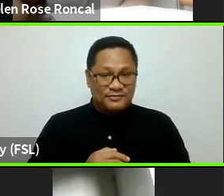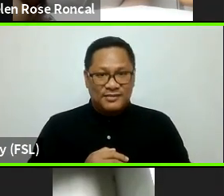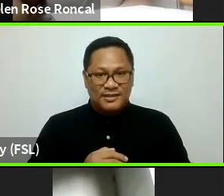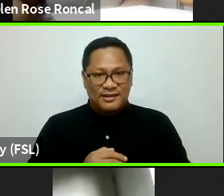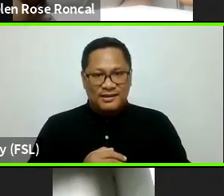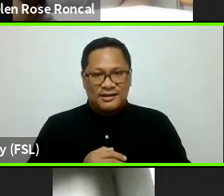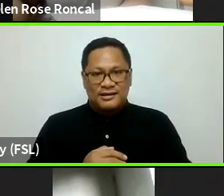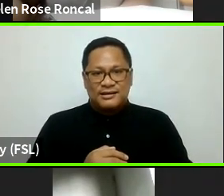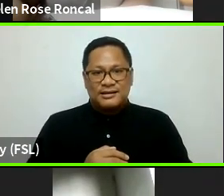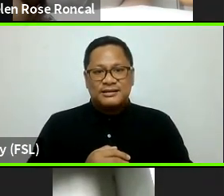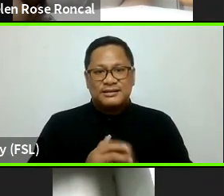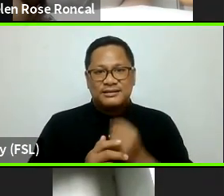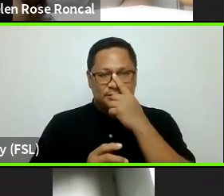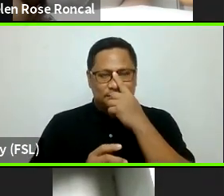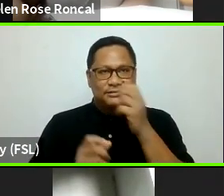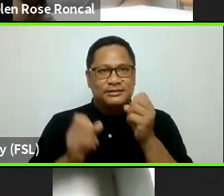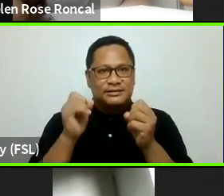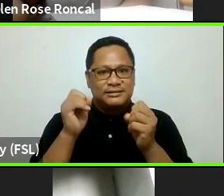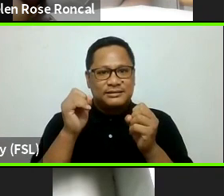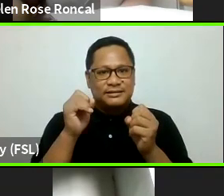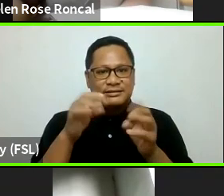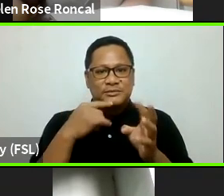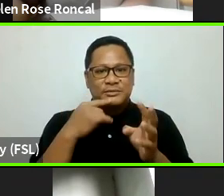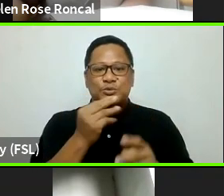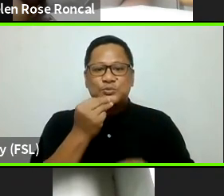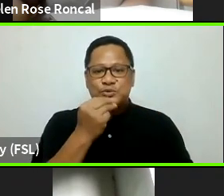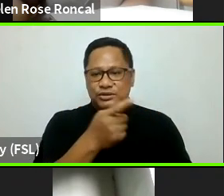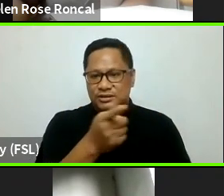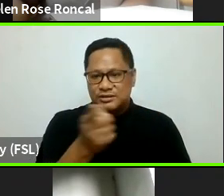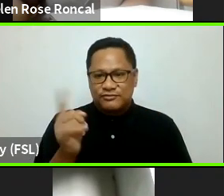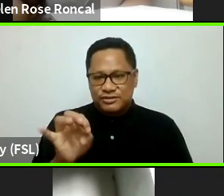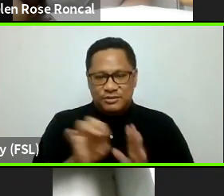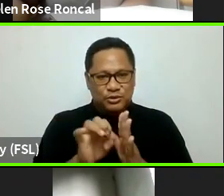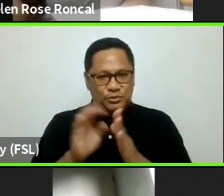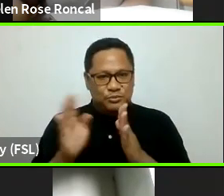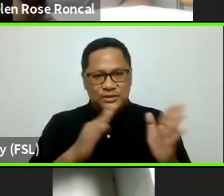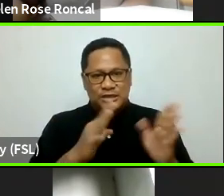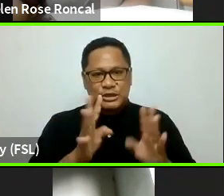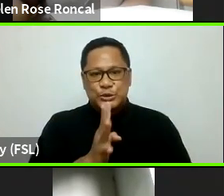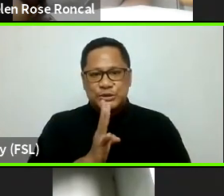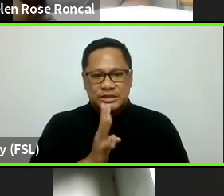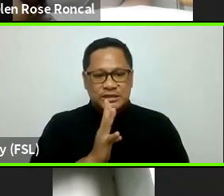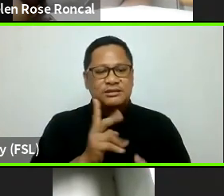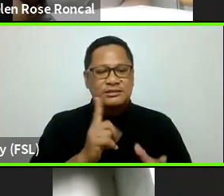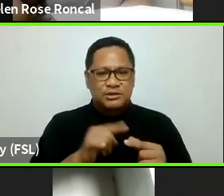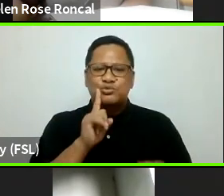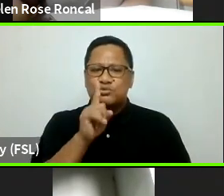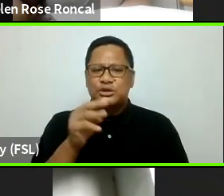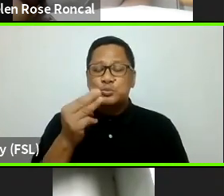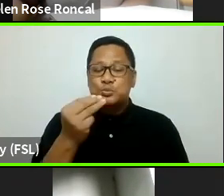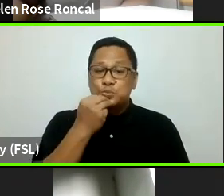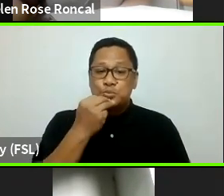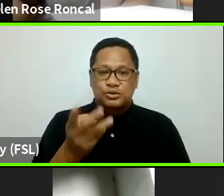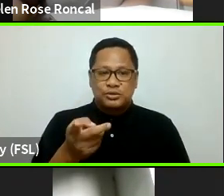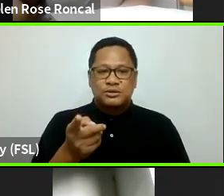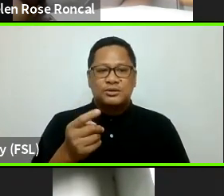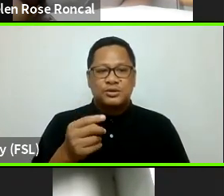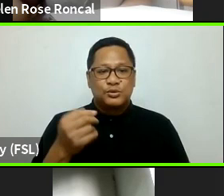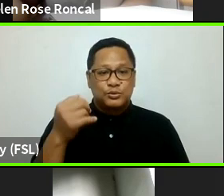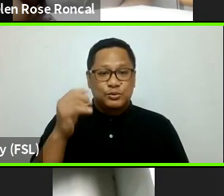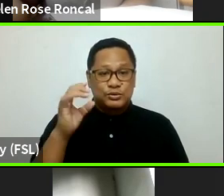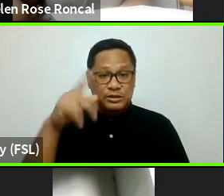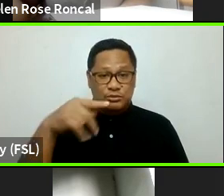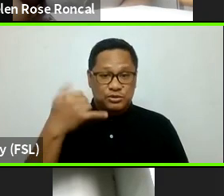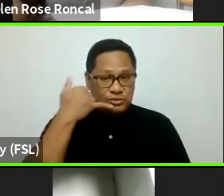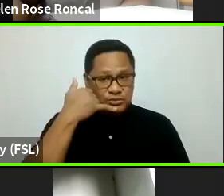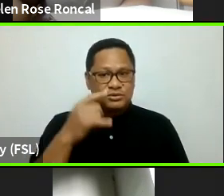Oh, i-mute niyo muna. I-mute niyo yung ano niyo. If you plan on talking, i-mute niyo muna yung phone niyo.